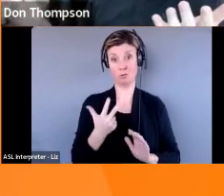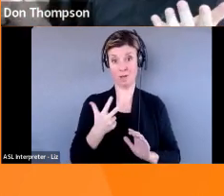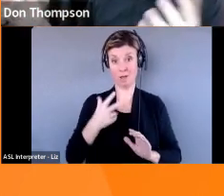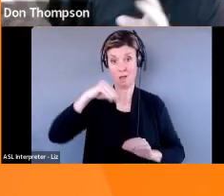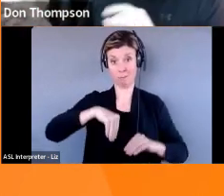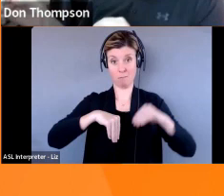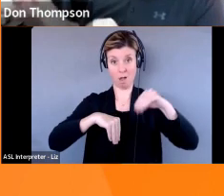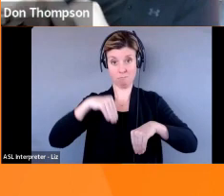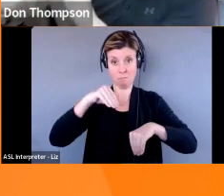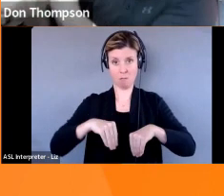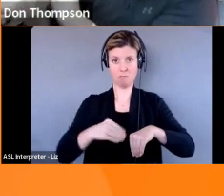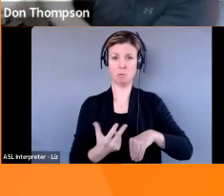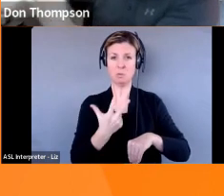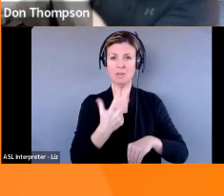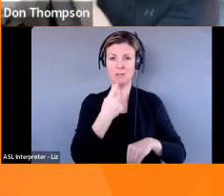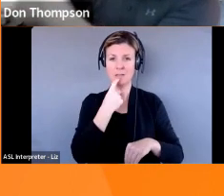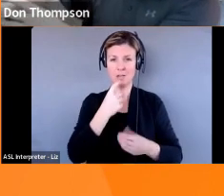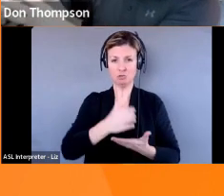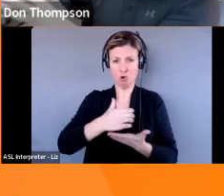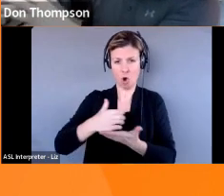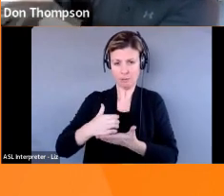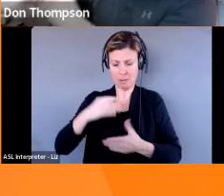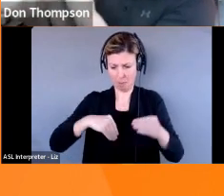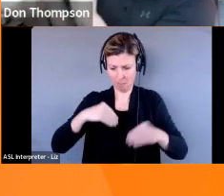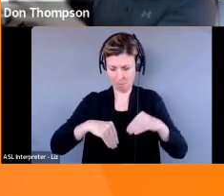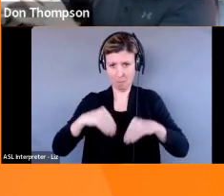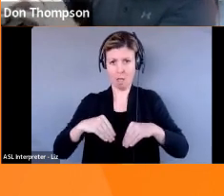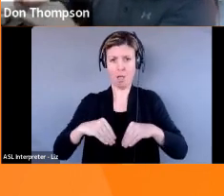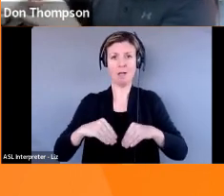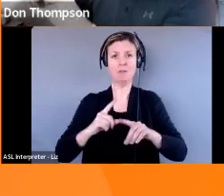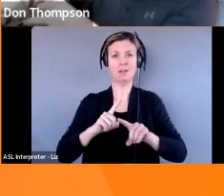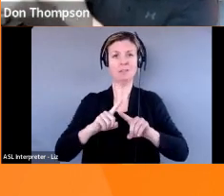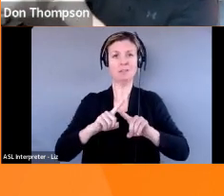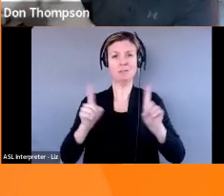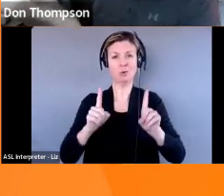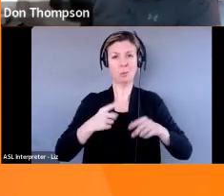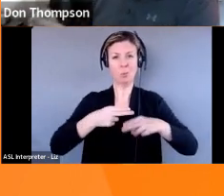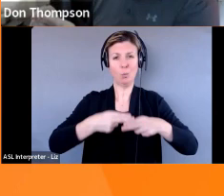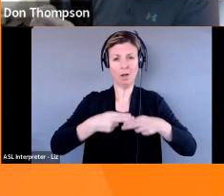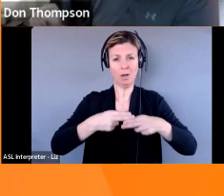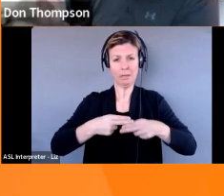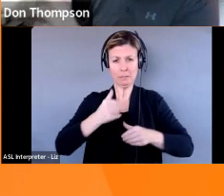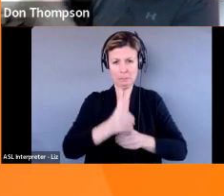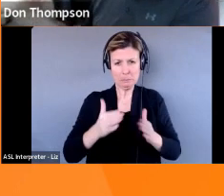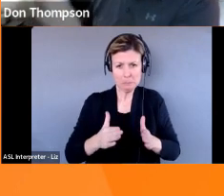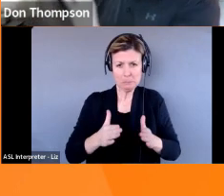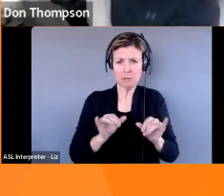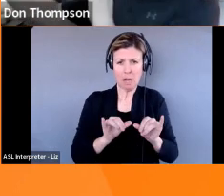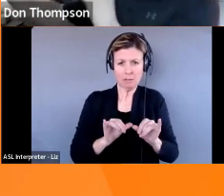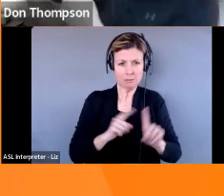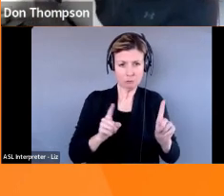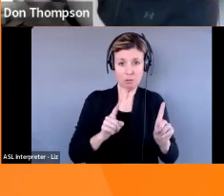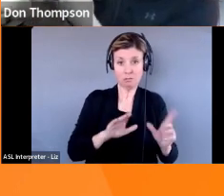product. Okay. If you're shipping pillows, Amazon will use what's called a dimensional weight, very similar